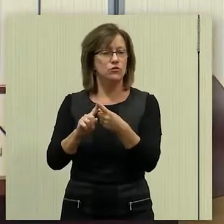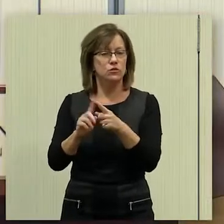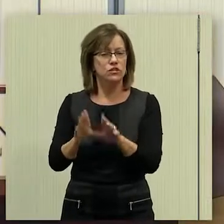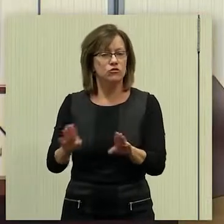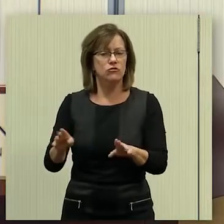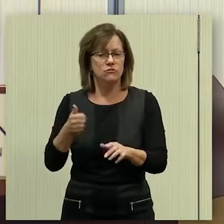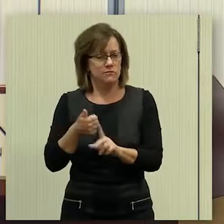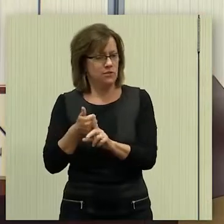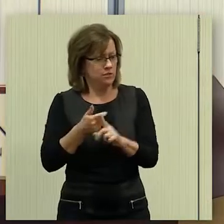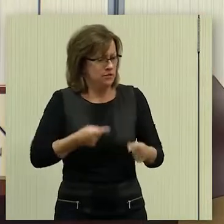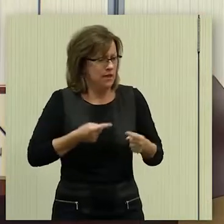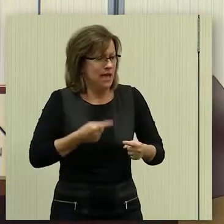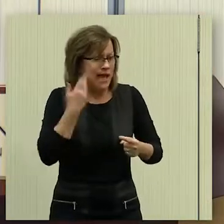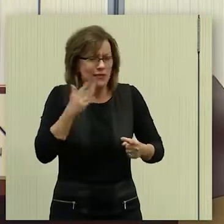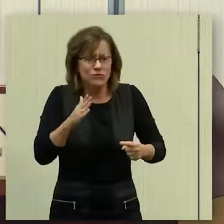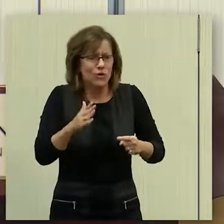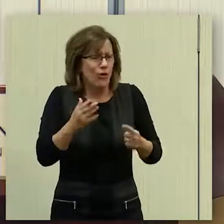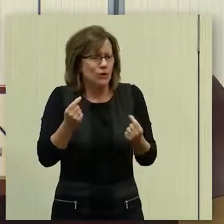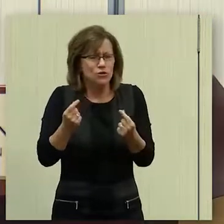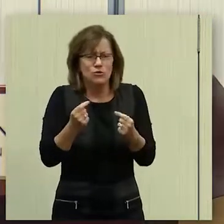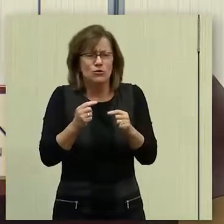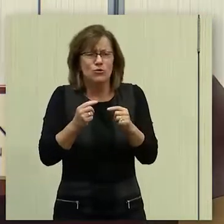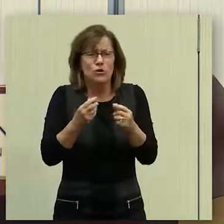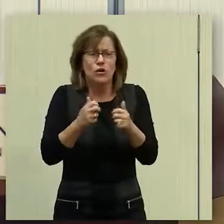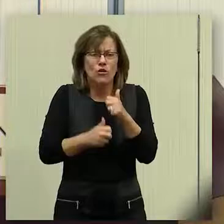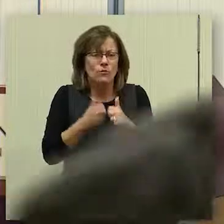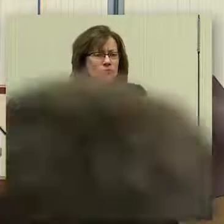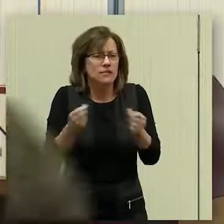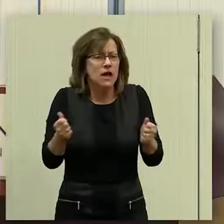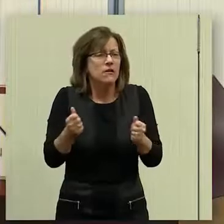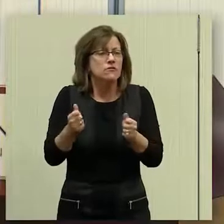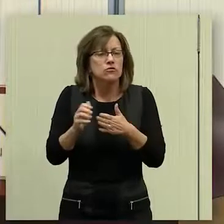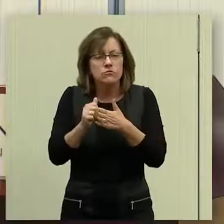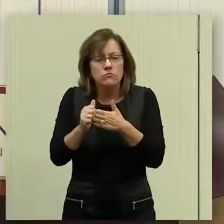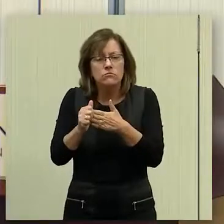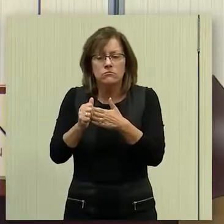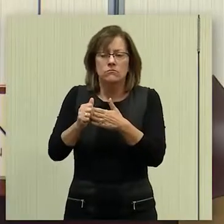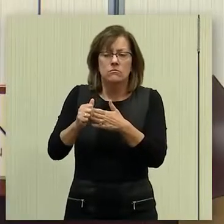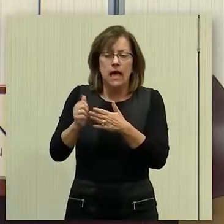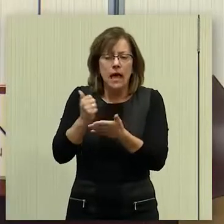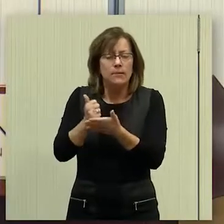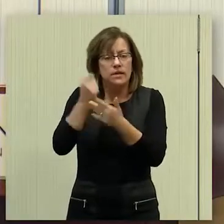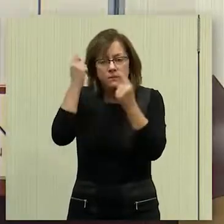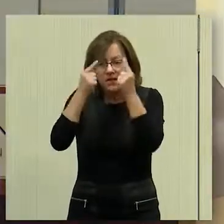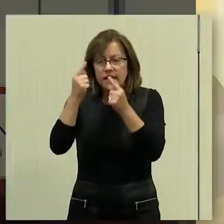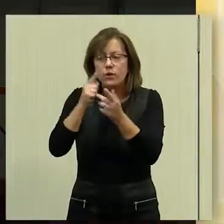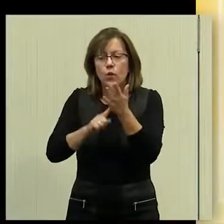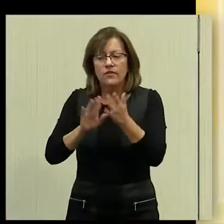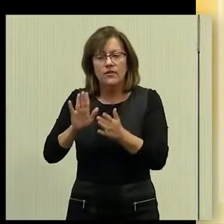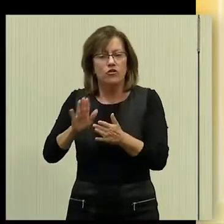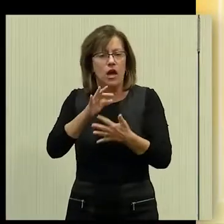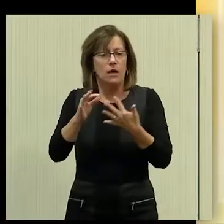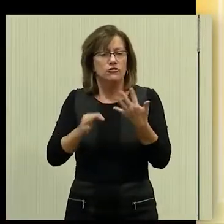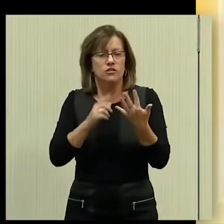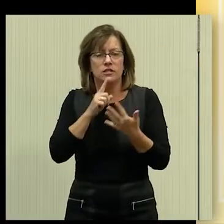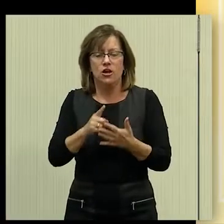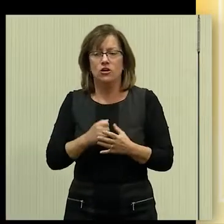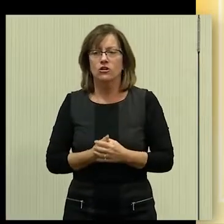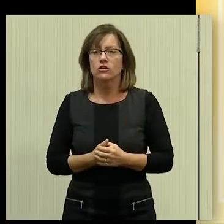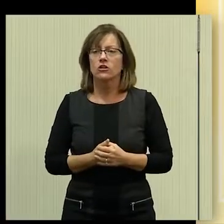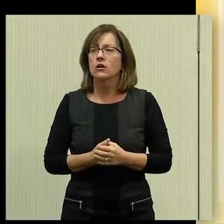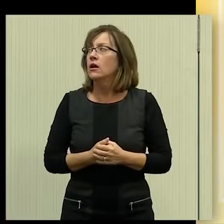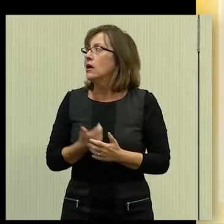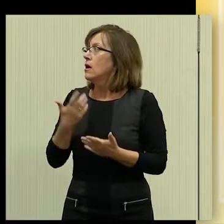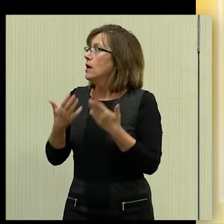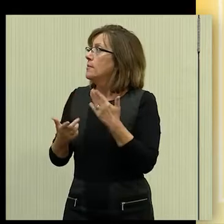really struggling with, I don't know how to problem solve this. Talking them through it, helping them think through what are the options. So it might be